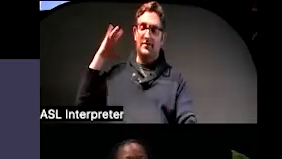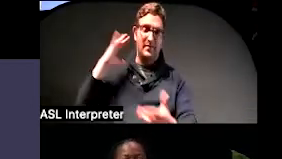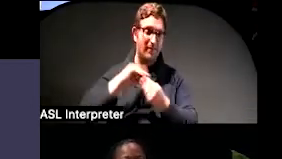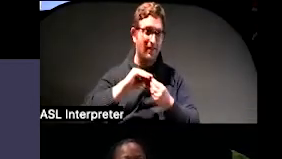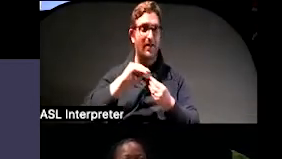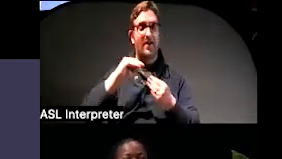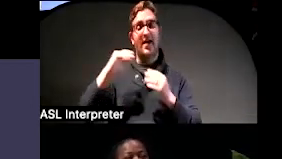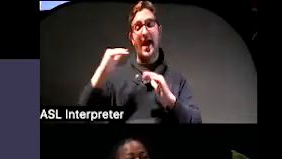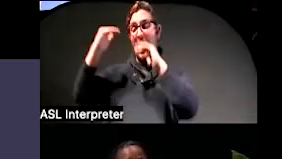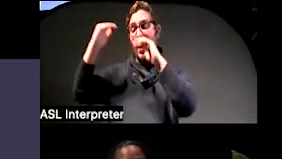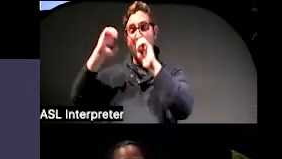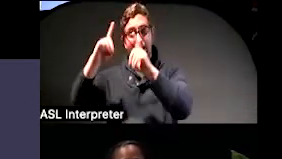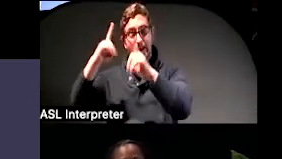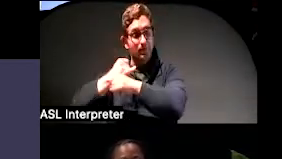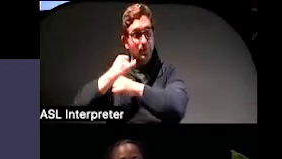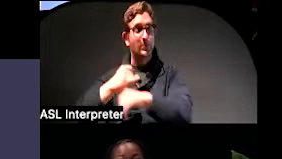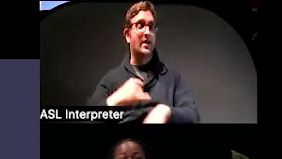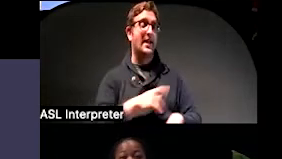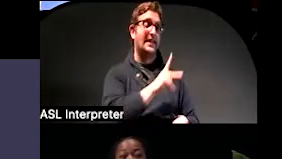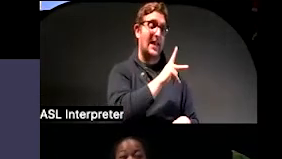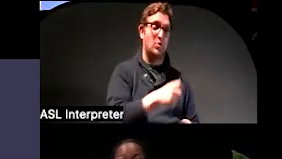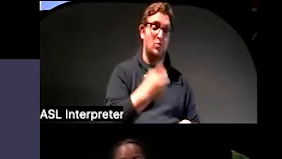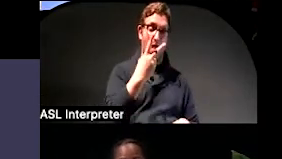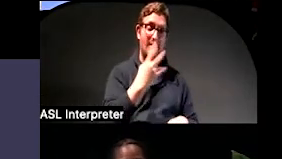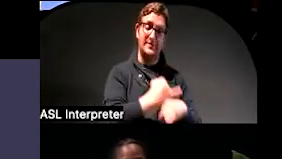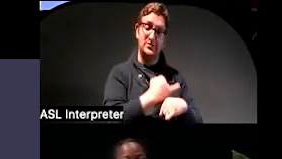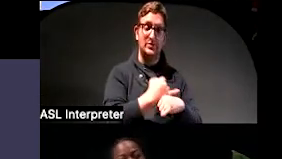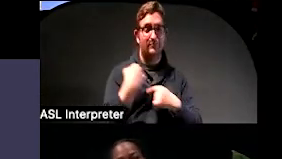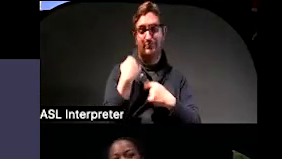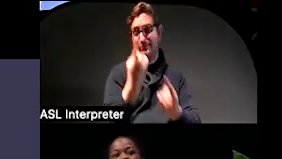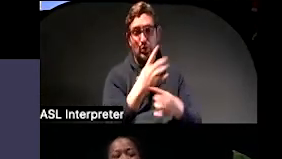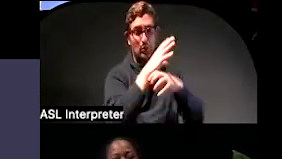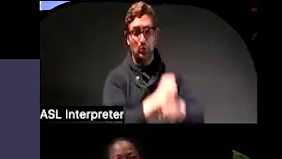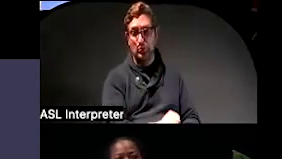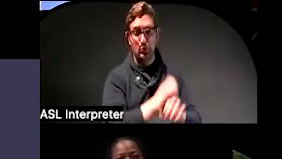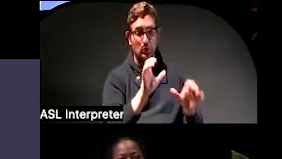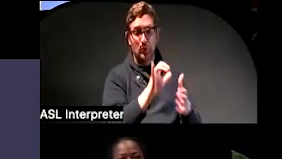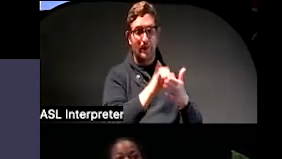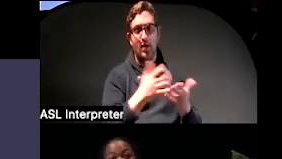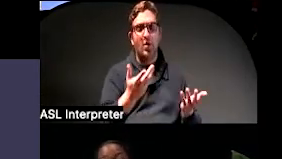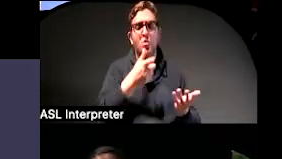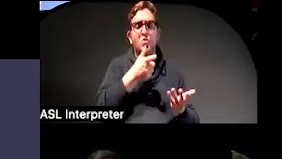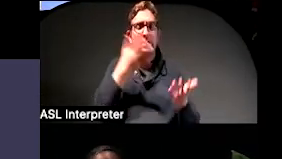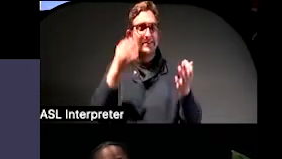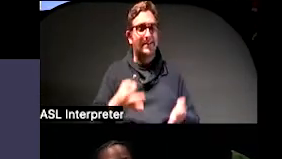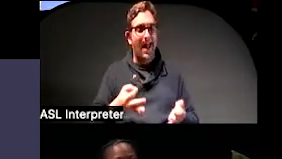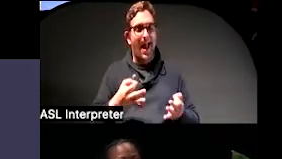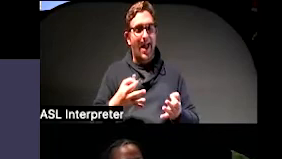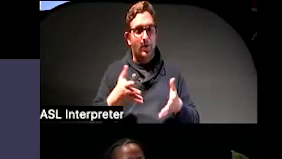ed institutions and what K-12 institutions are used to doing? Who is it up to